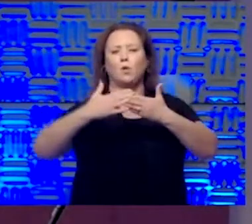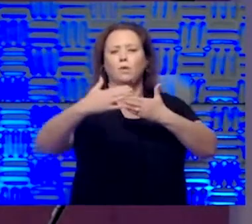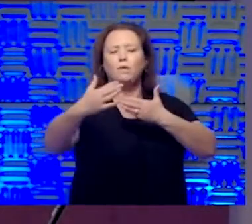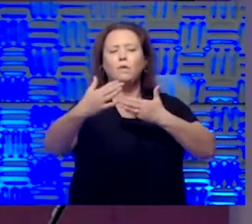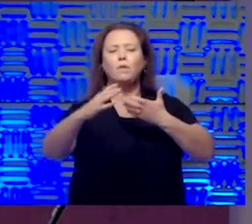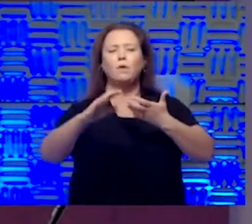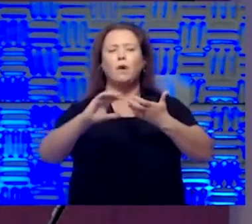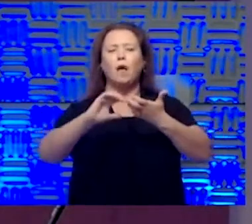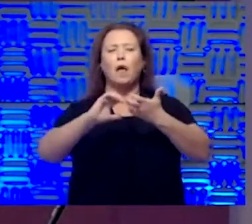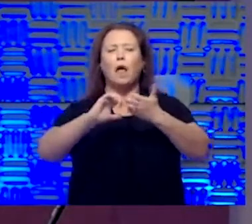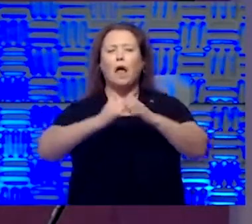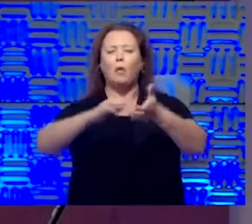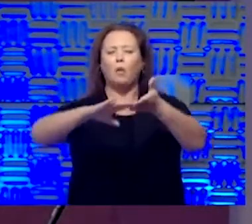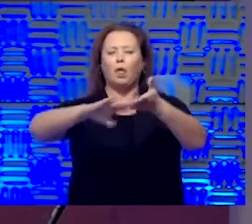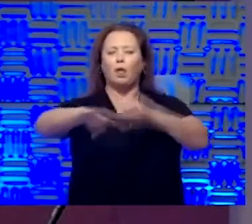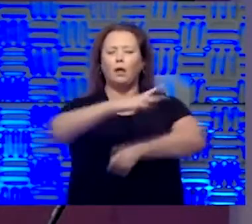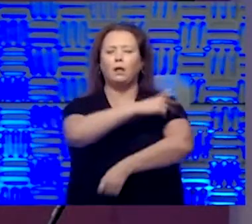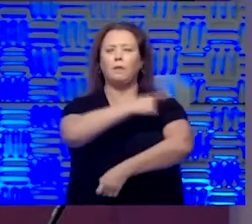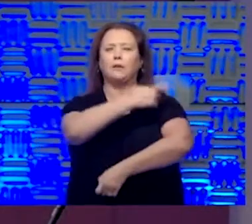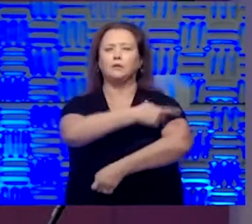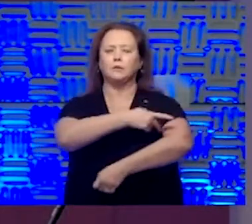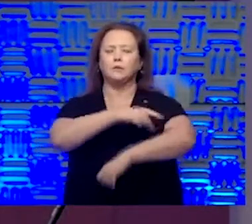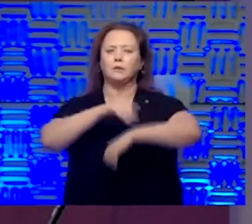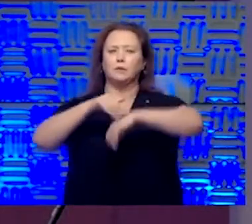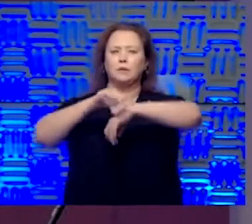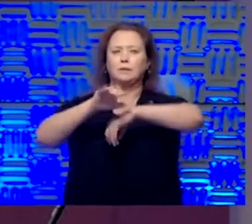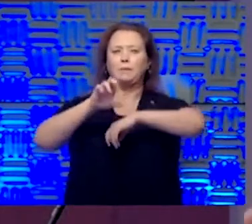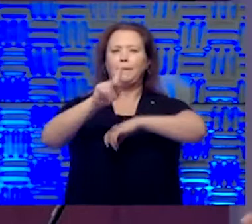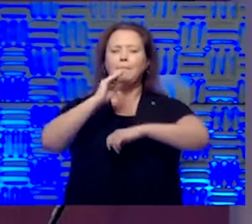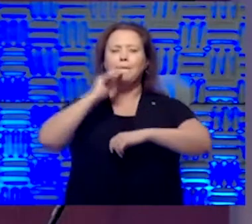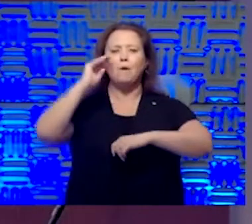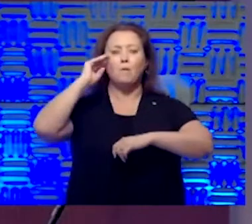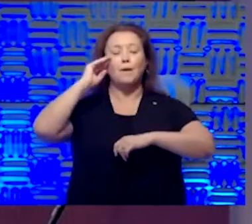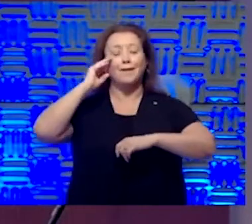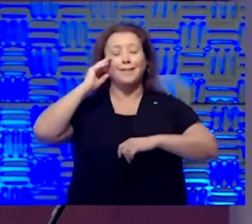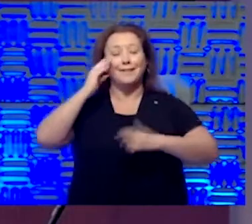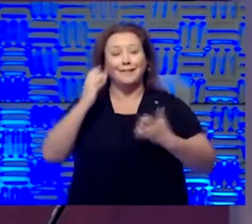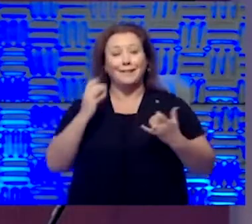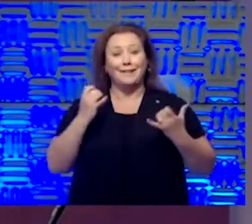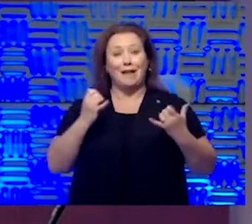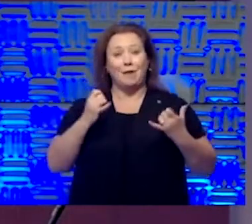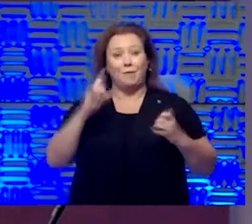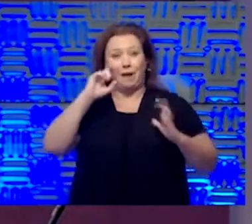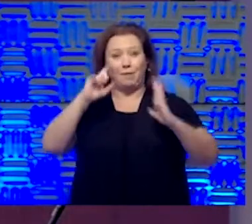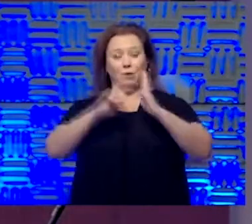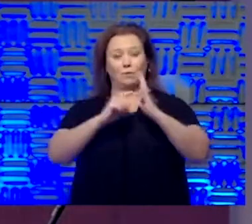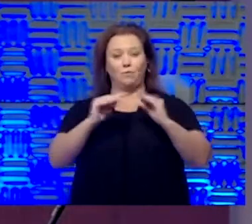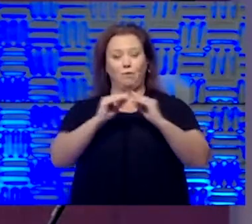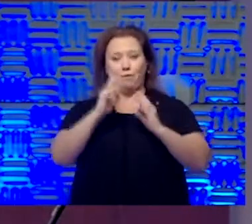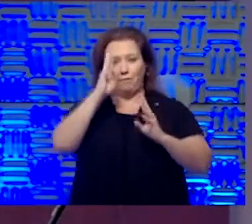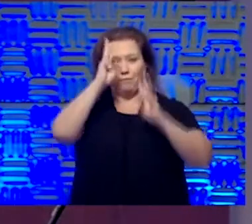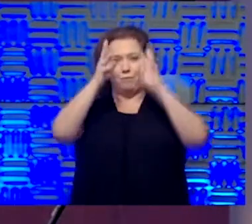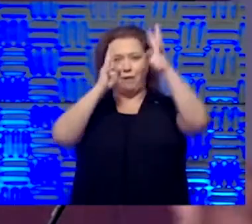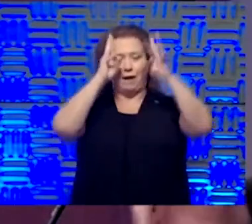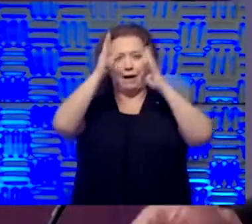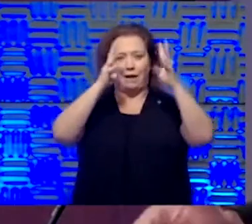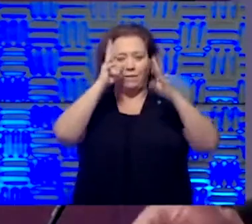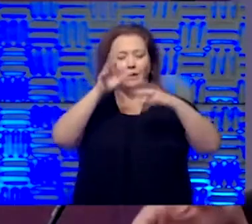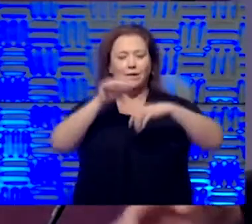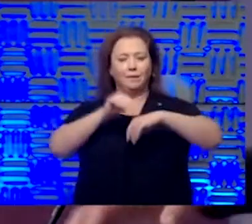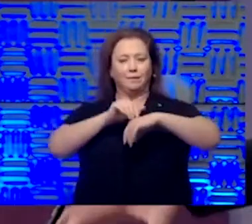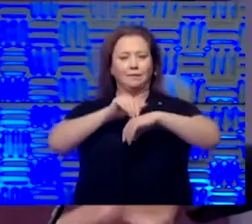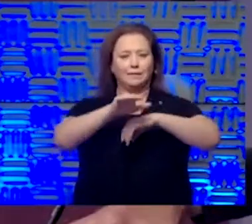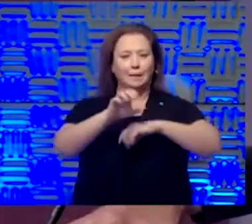home? Meaning I've seen that we've had to be a little more creative sometimes in getting people home to those